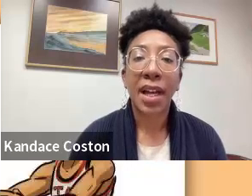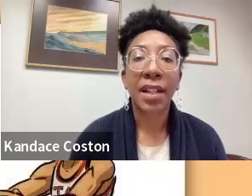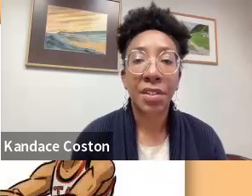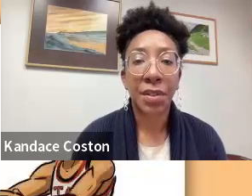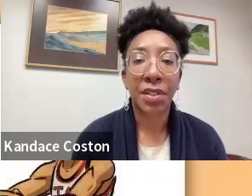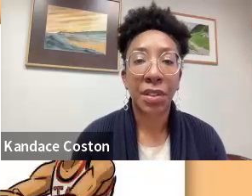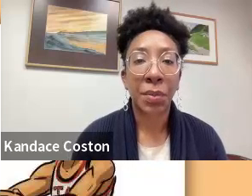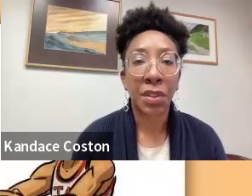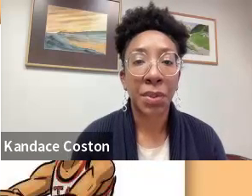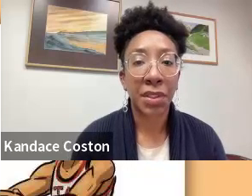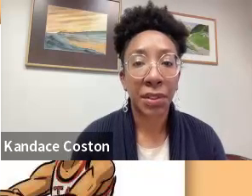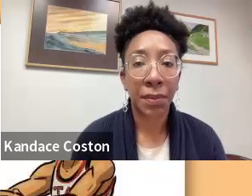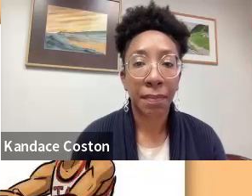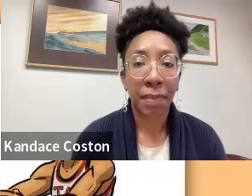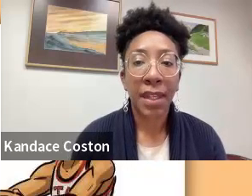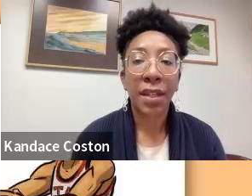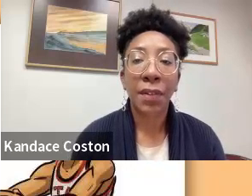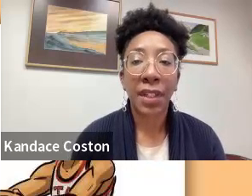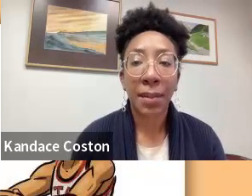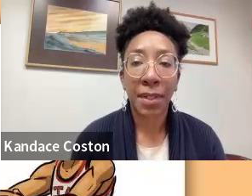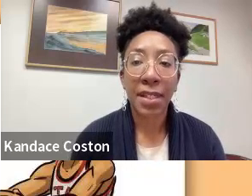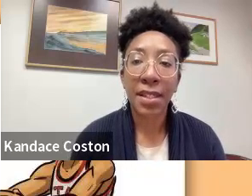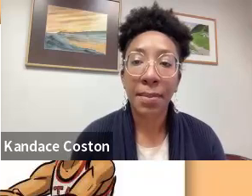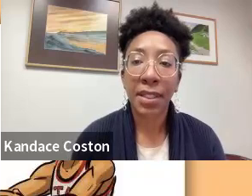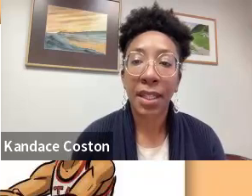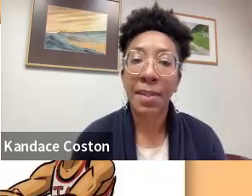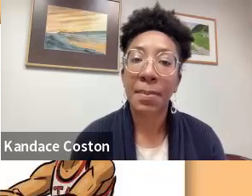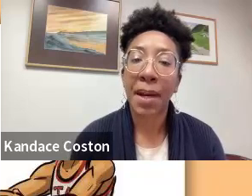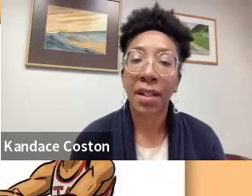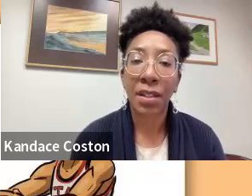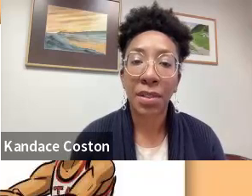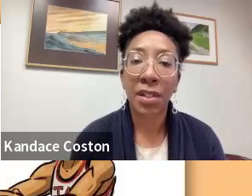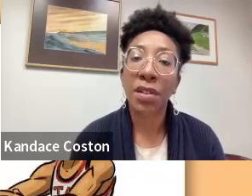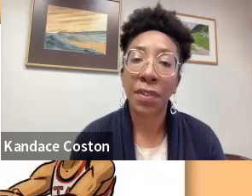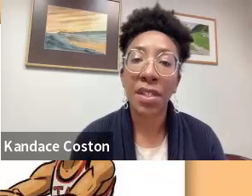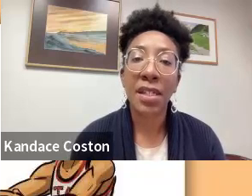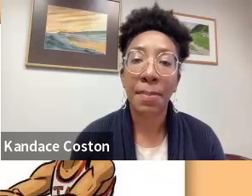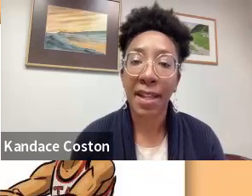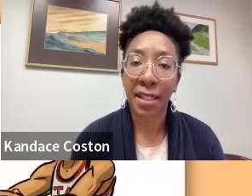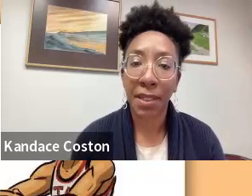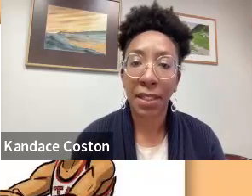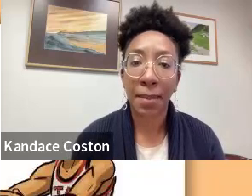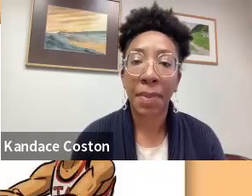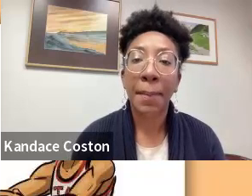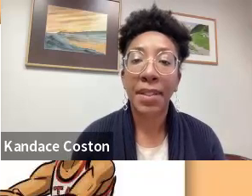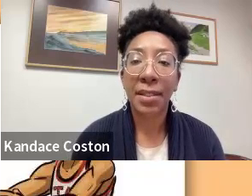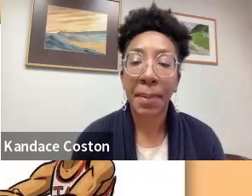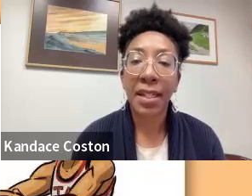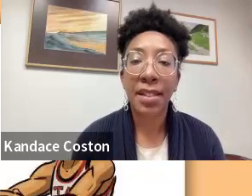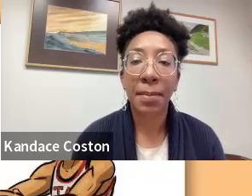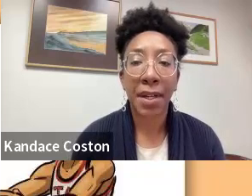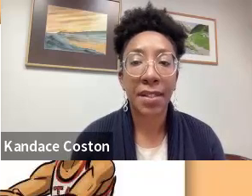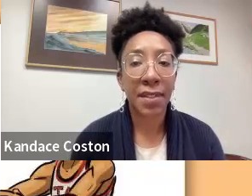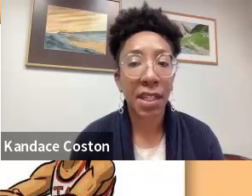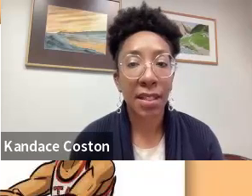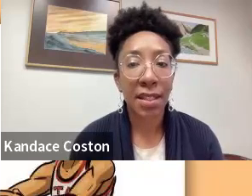Watt was a college student during World War II. He overcame racism to claim his spot on Utah University's basketball team, but despite